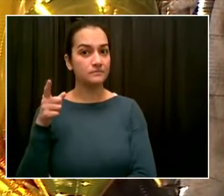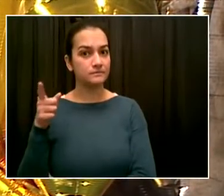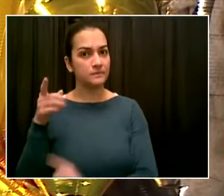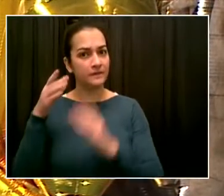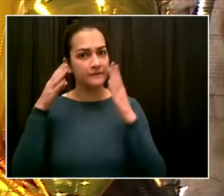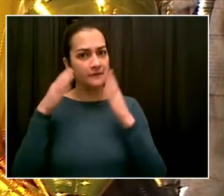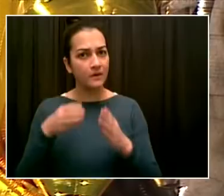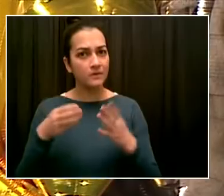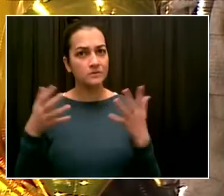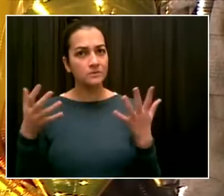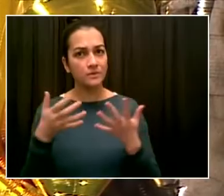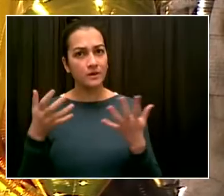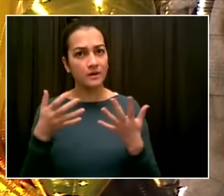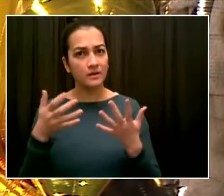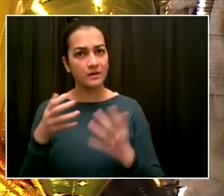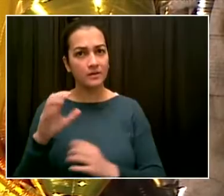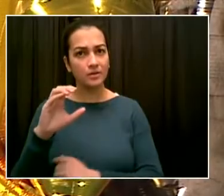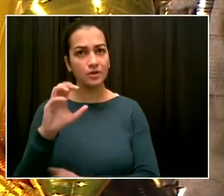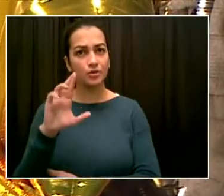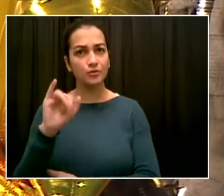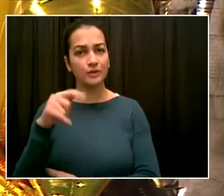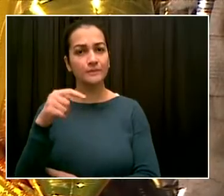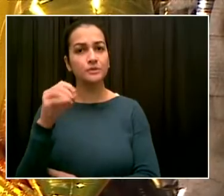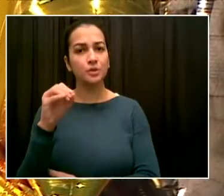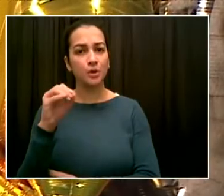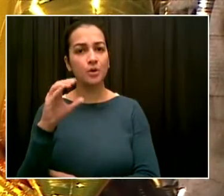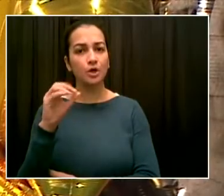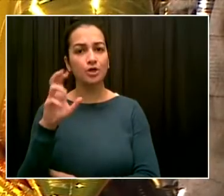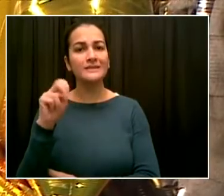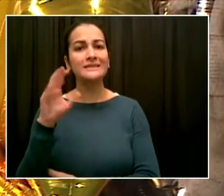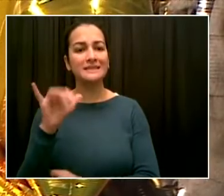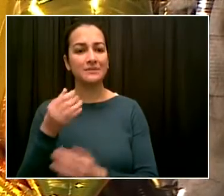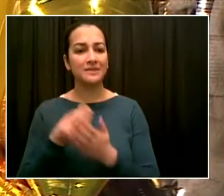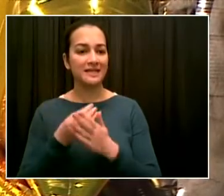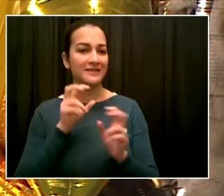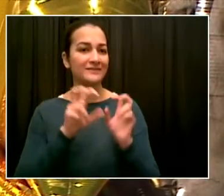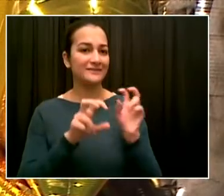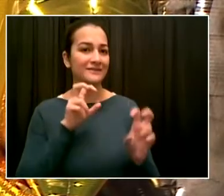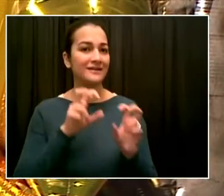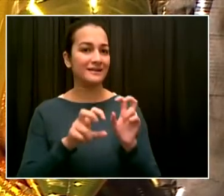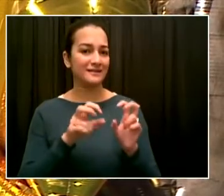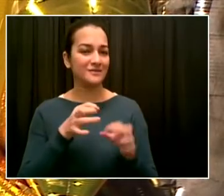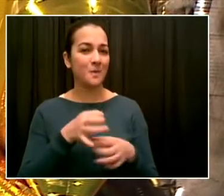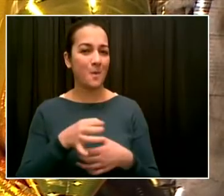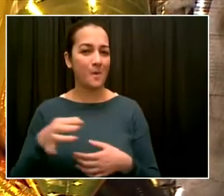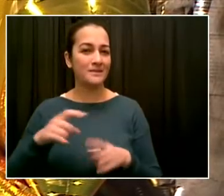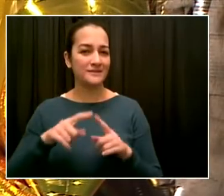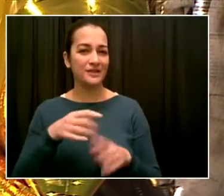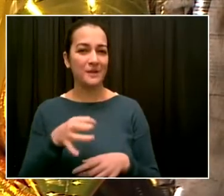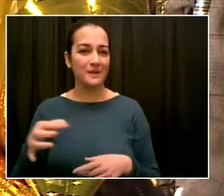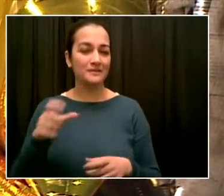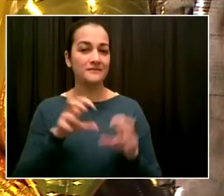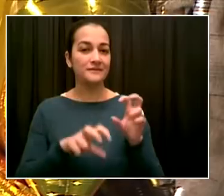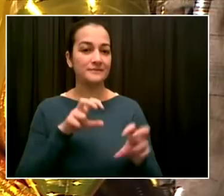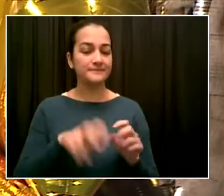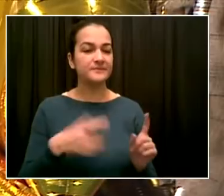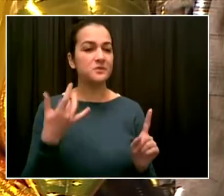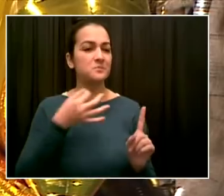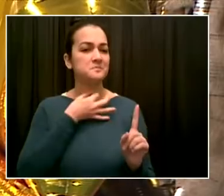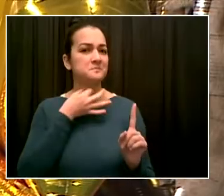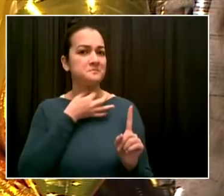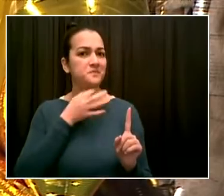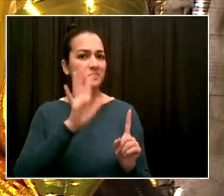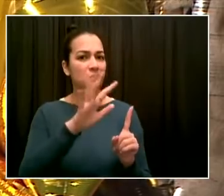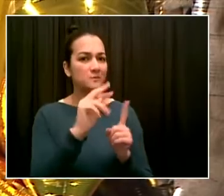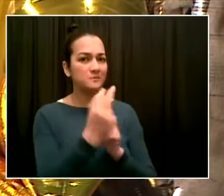been asked about this, to weigh in on kind of his ideas in general, but he's talked a lot about integrating cryptocurrency into the